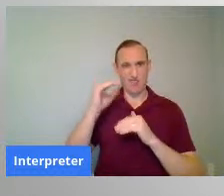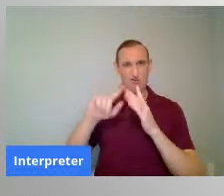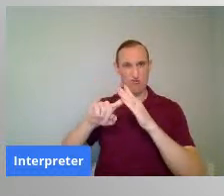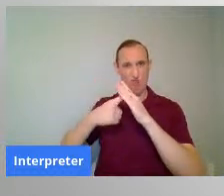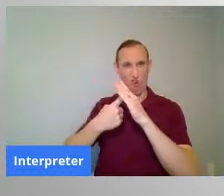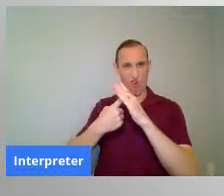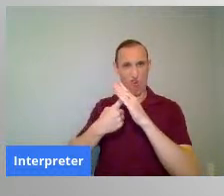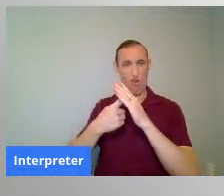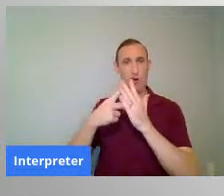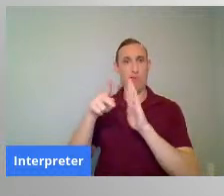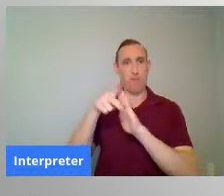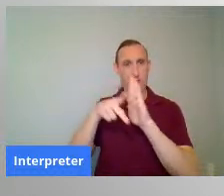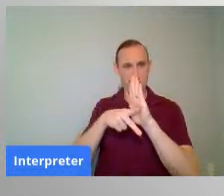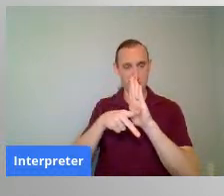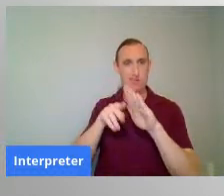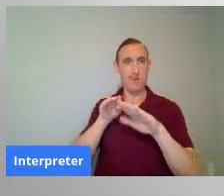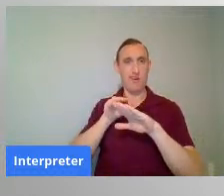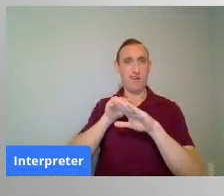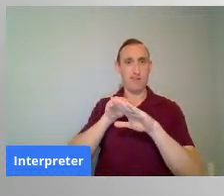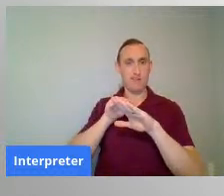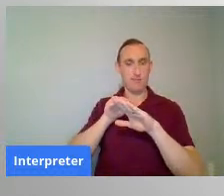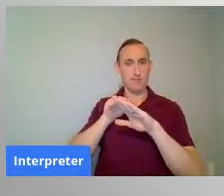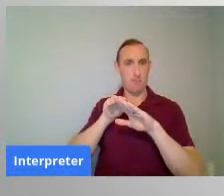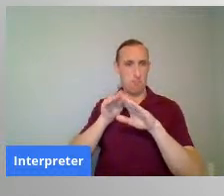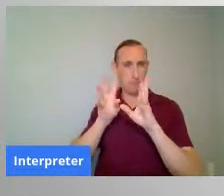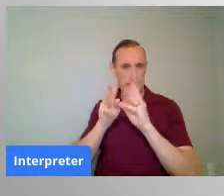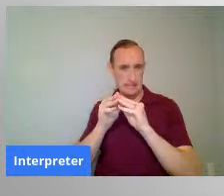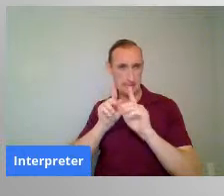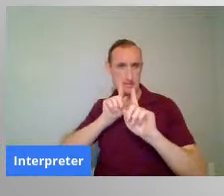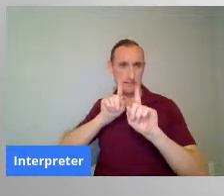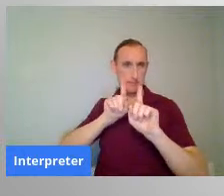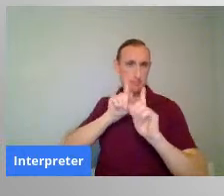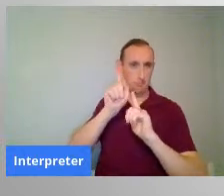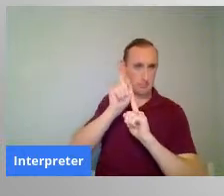Policy Council meeting minutes and reports.